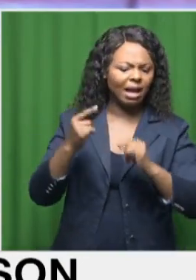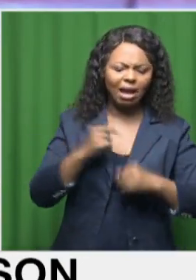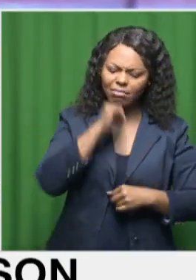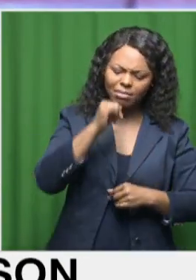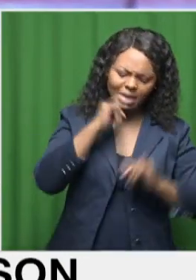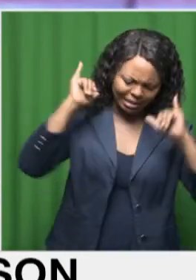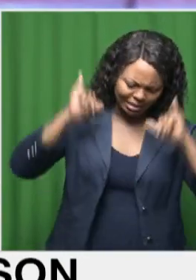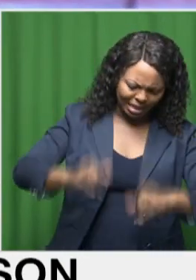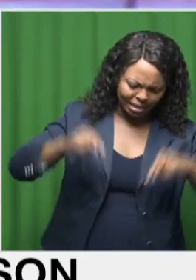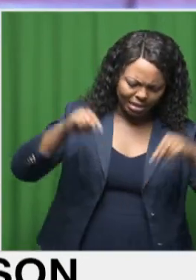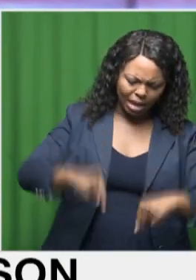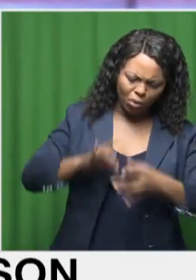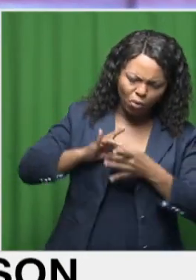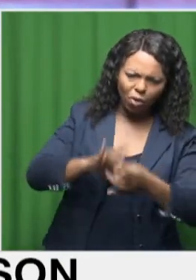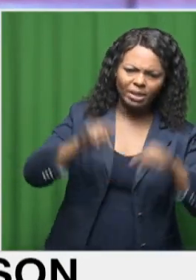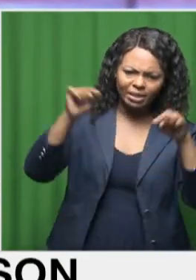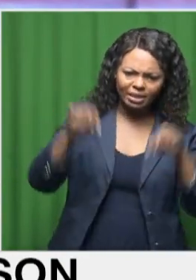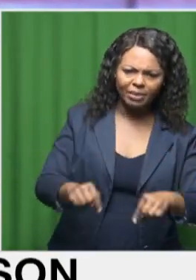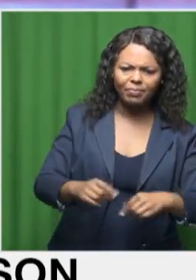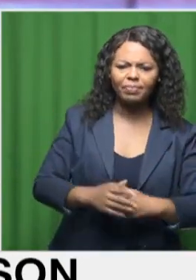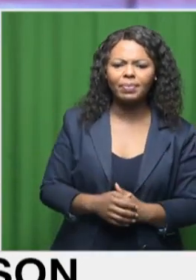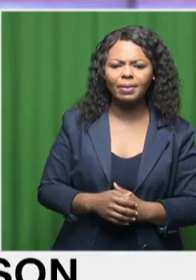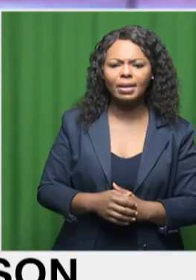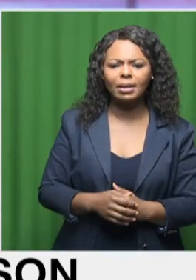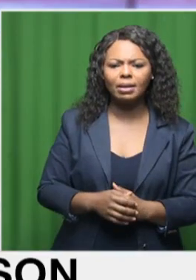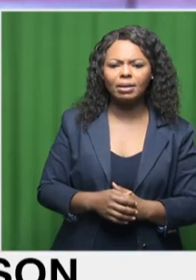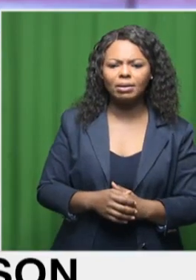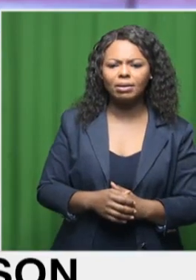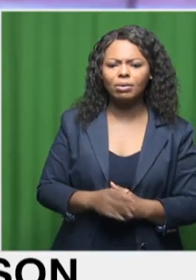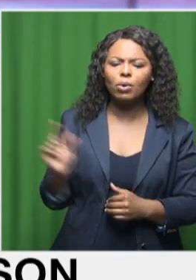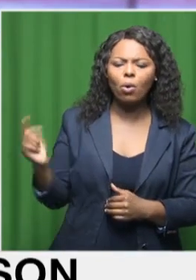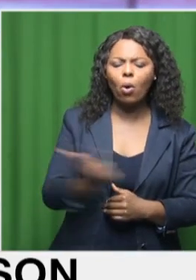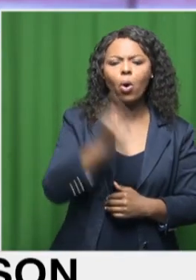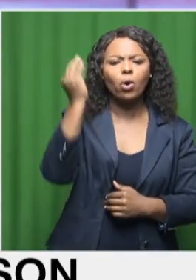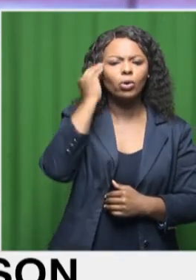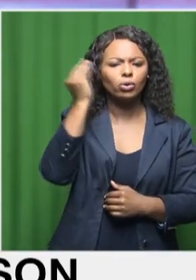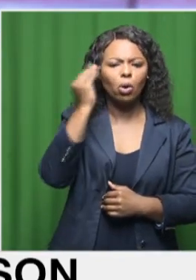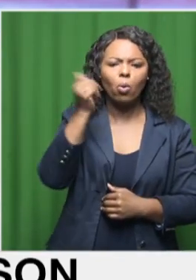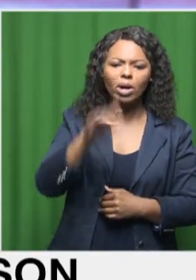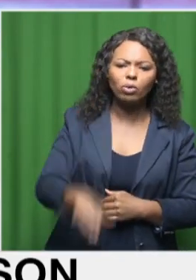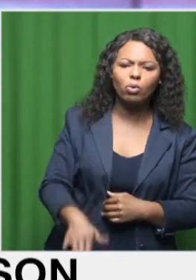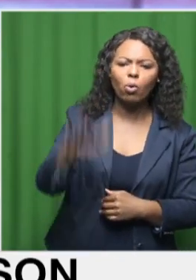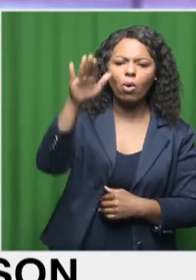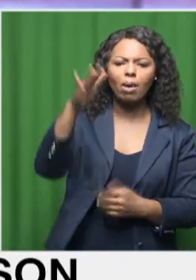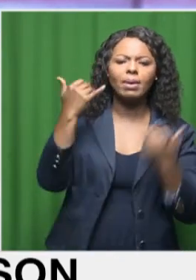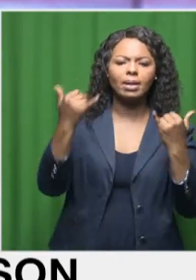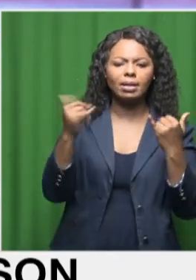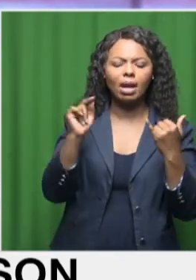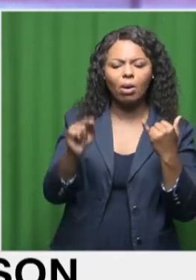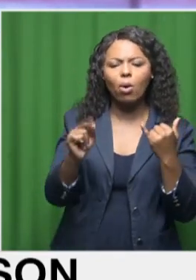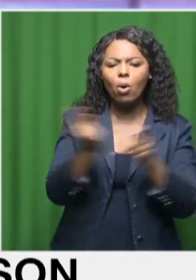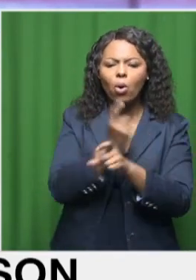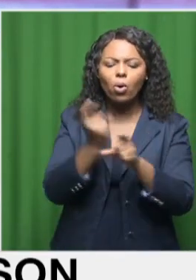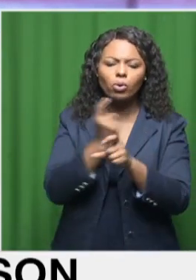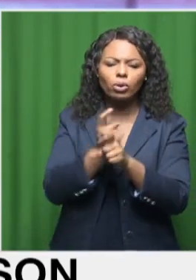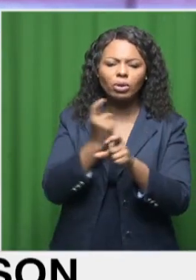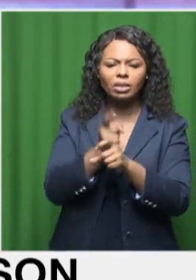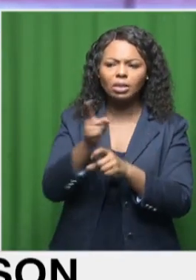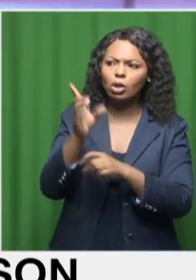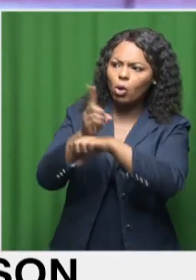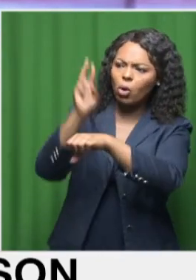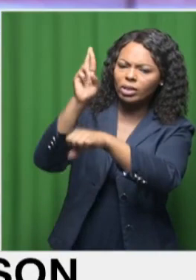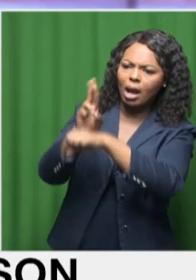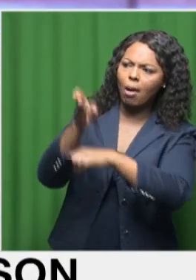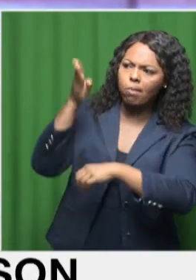and committed. So we all know when we were growing up, there was always a thing where you were told that doctor has